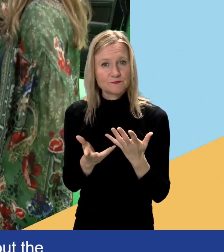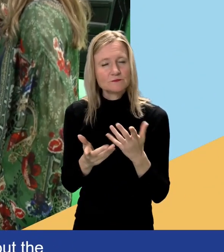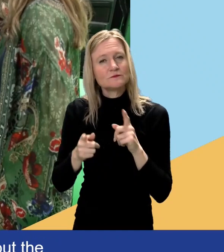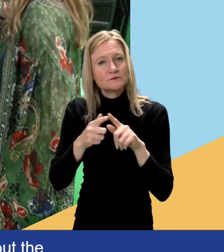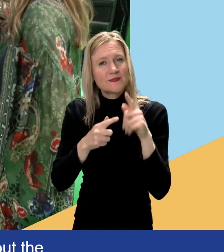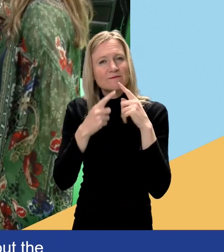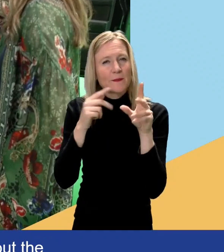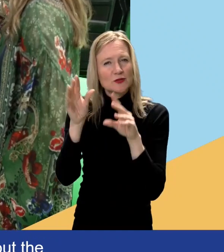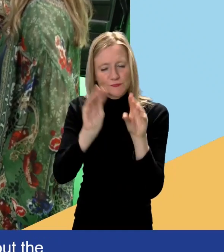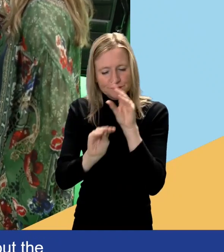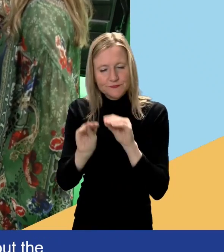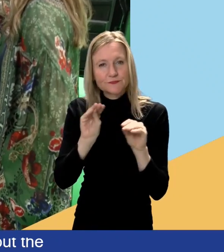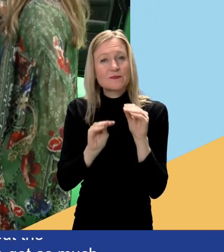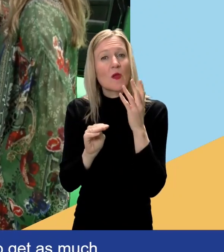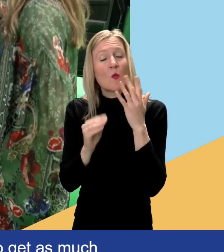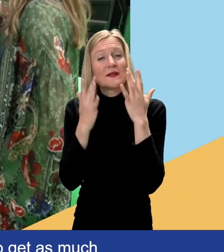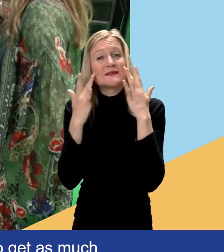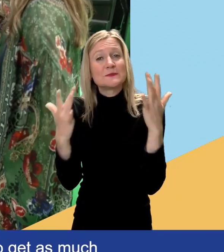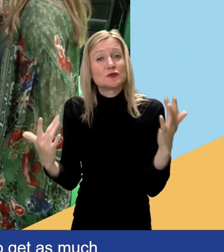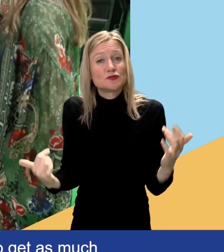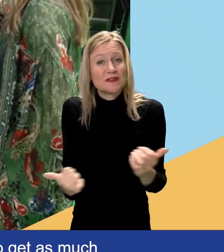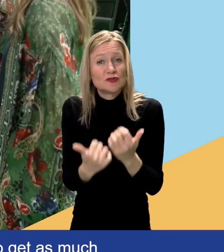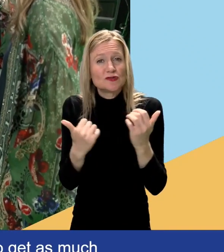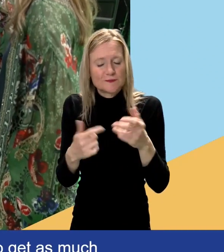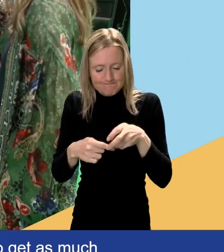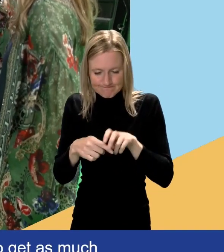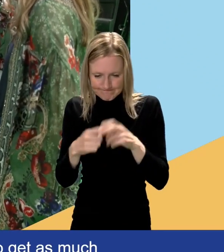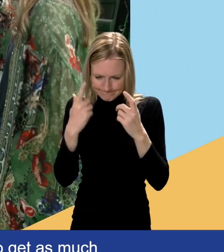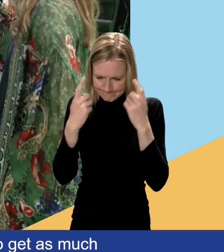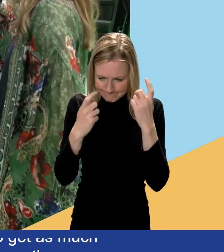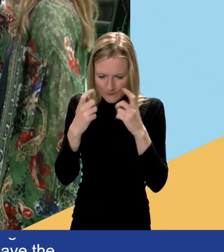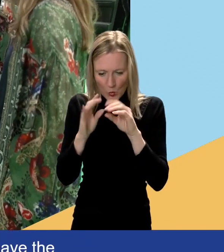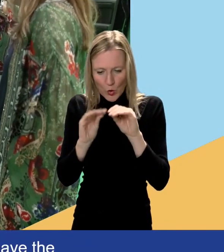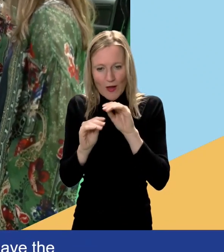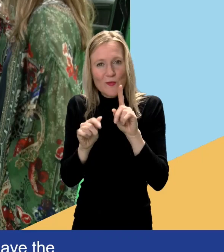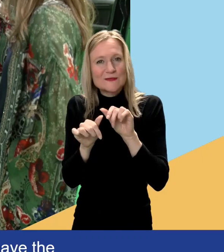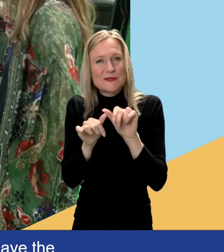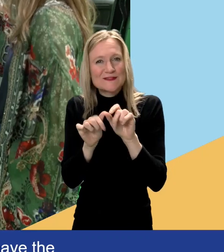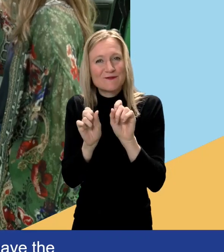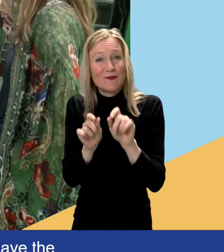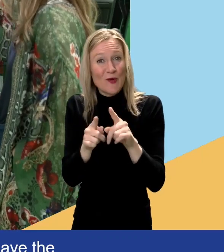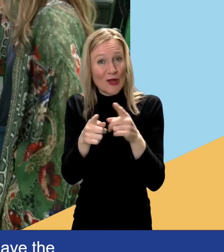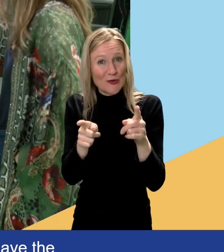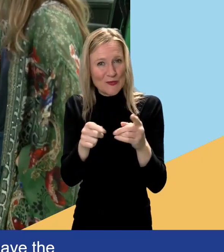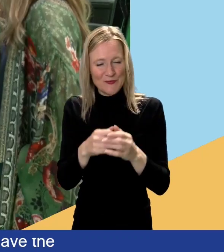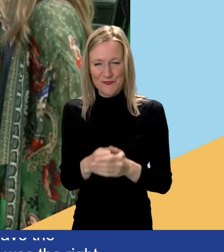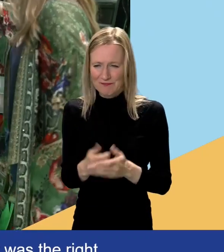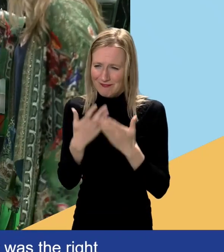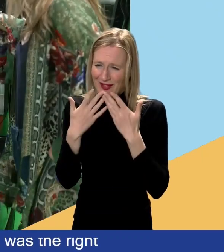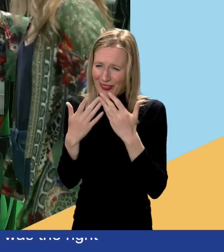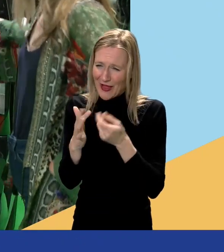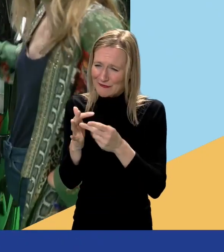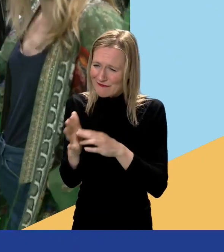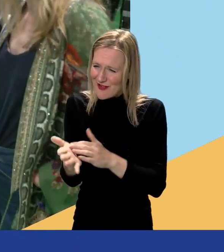then once you've had the demonstrations, really sit down and think about what was the right one for you. Lovely. That's all been really helpful. Thanks for that, Graham. No problem.